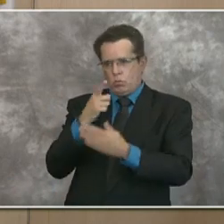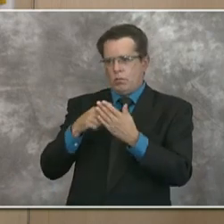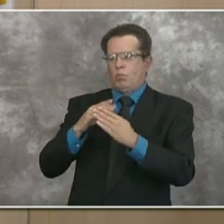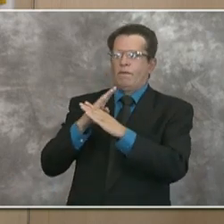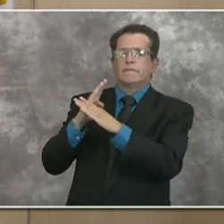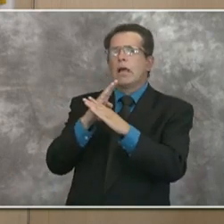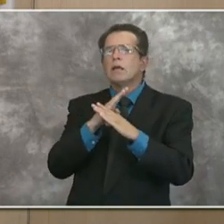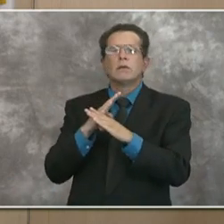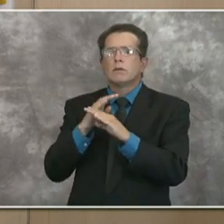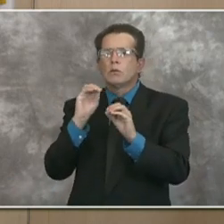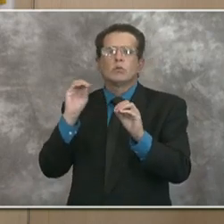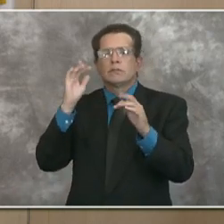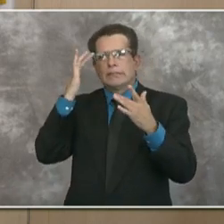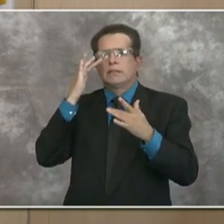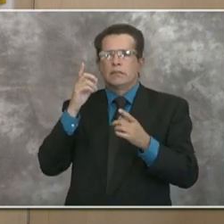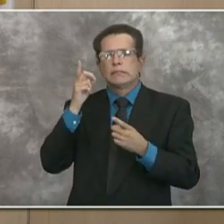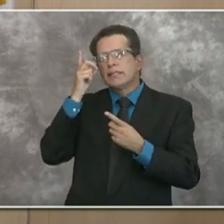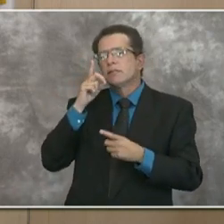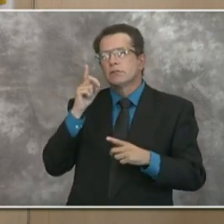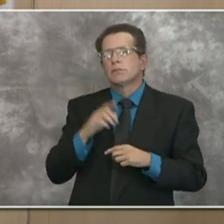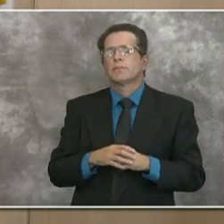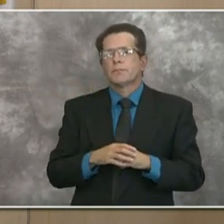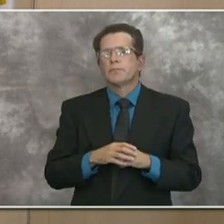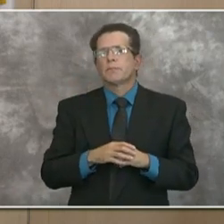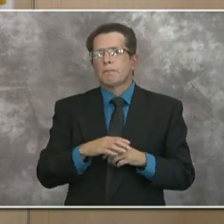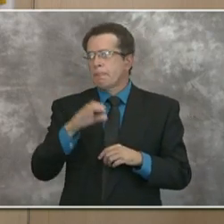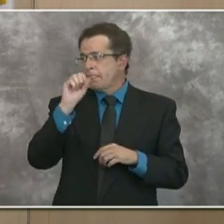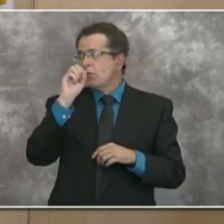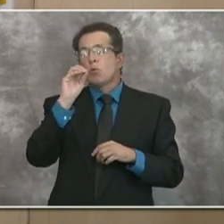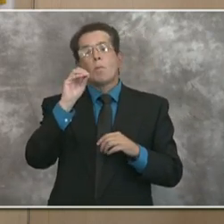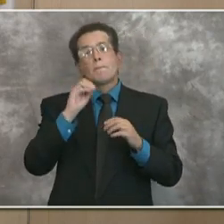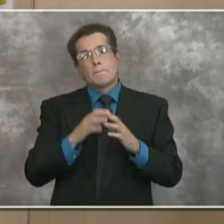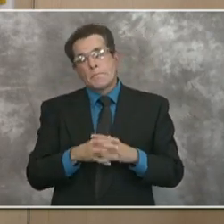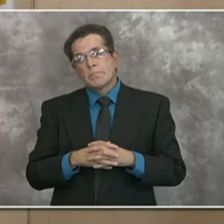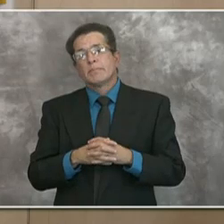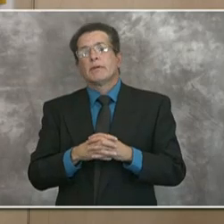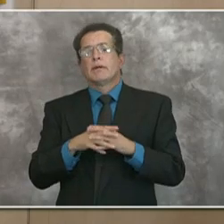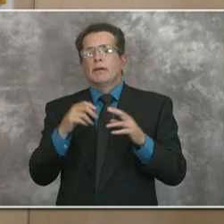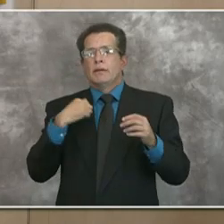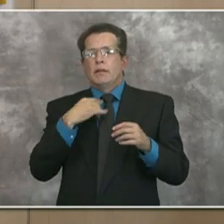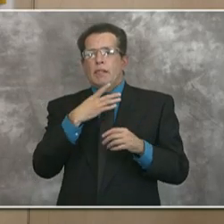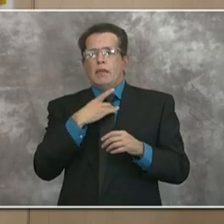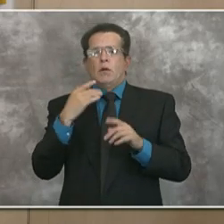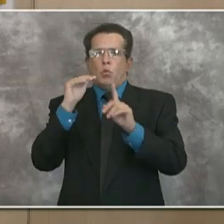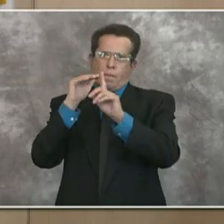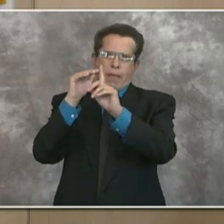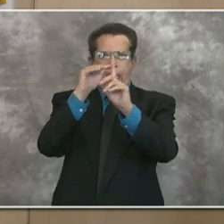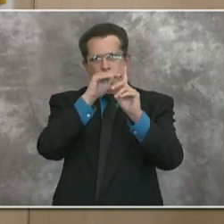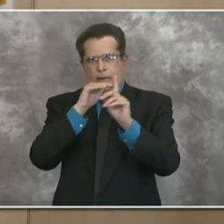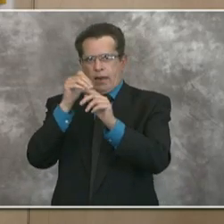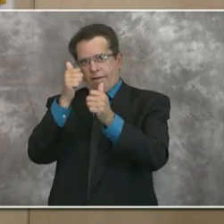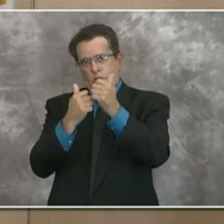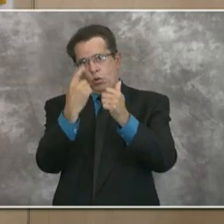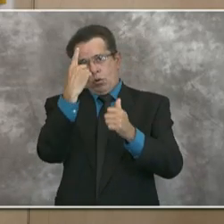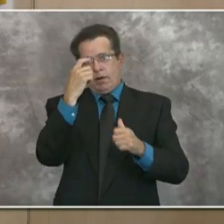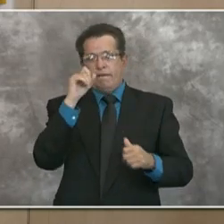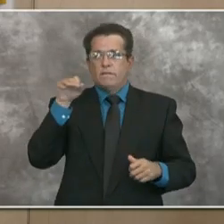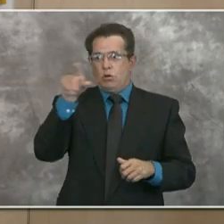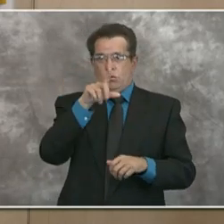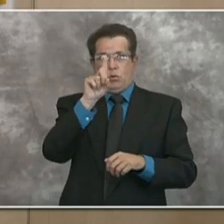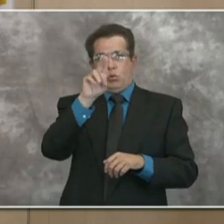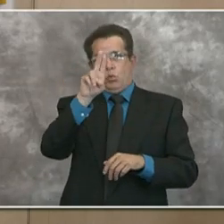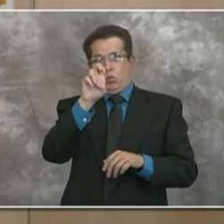preventable or diseases. So I'd like to remind everyone that if your child is due